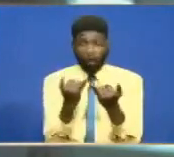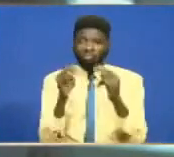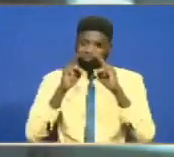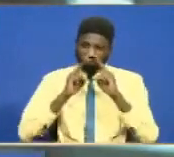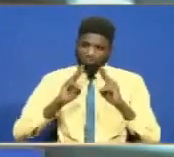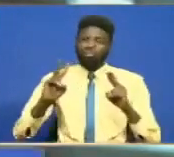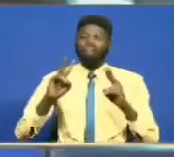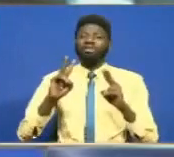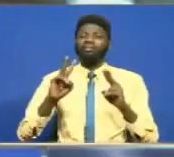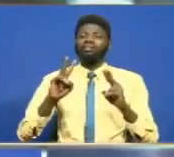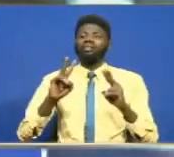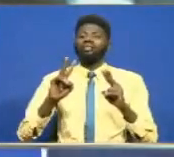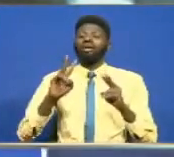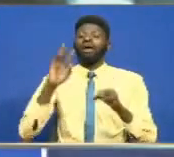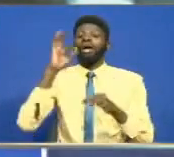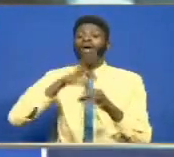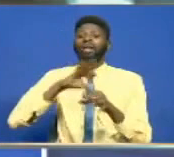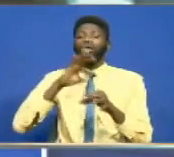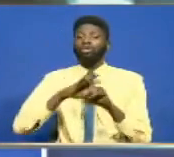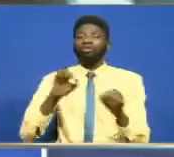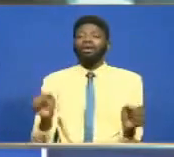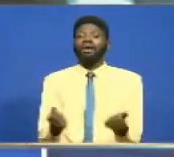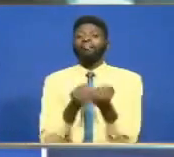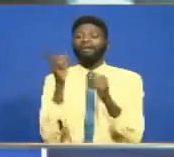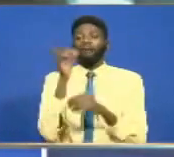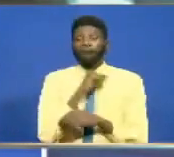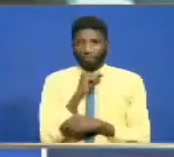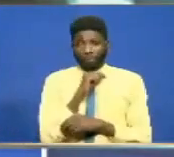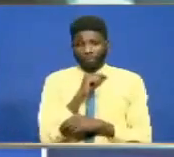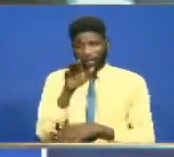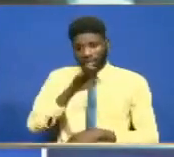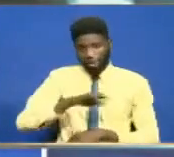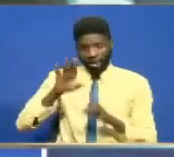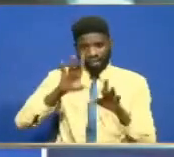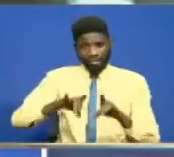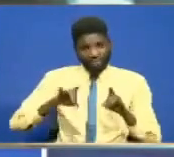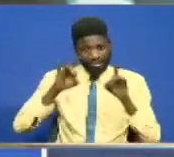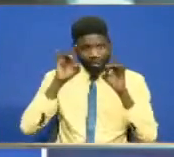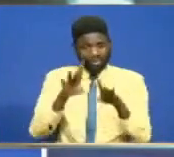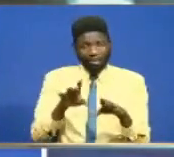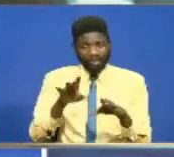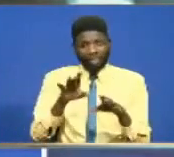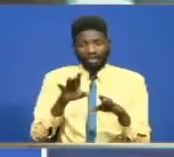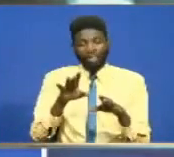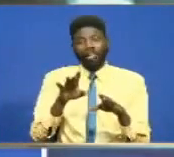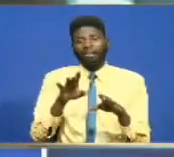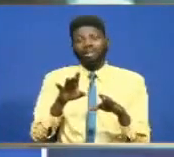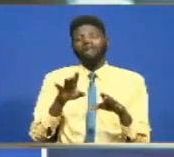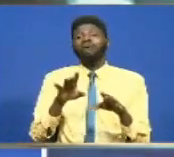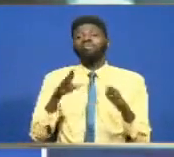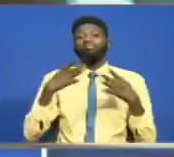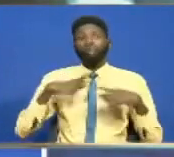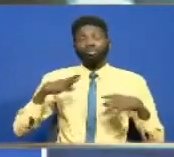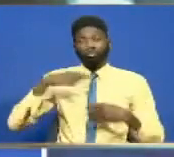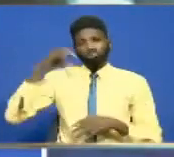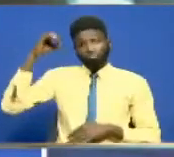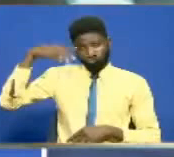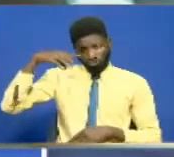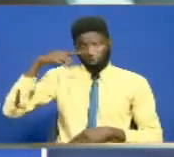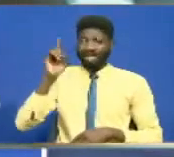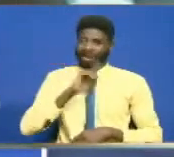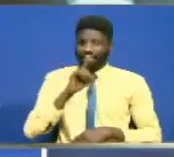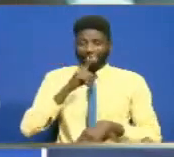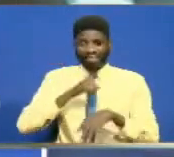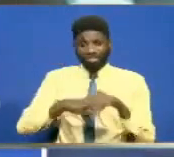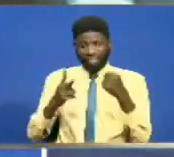and undisputed elections, rather, for Kitengela Juakali artisans after 7 years of wrangles that